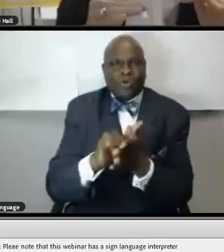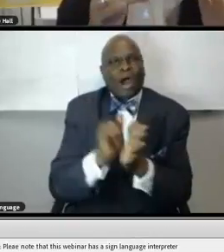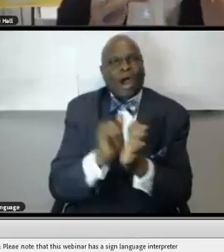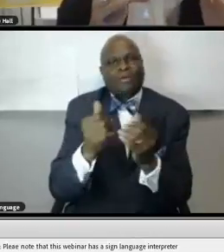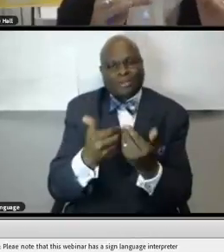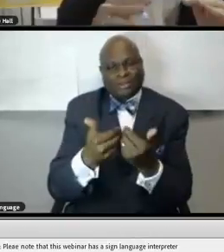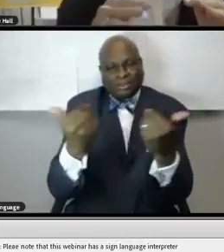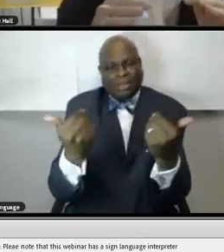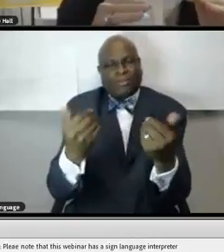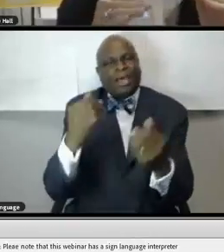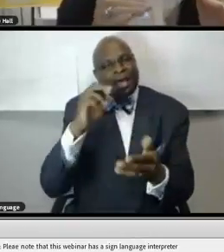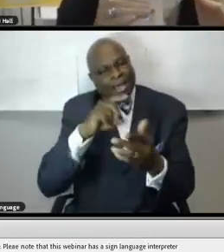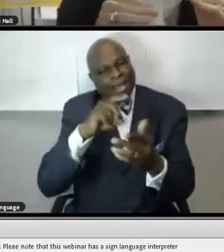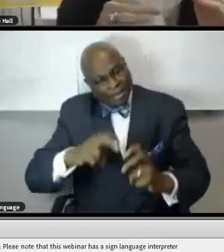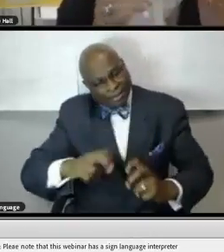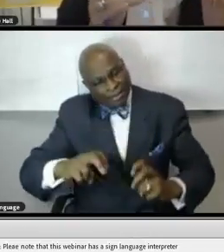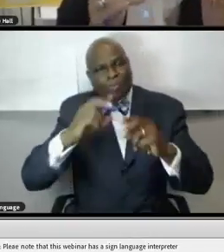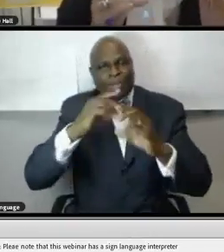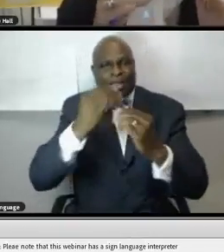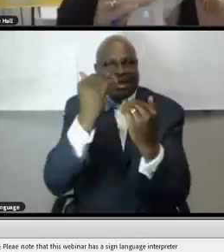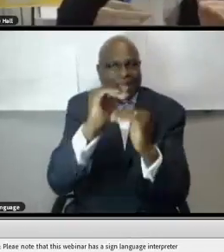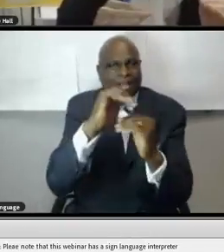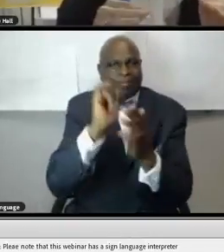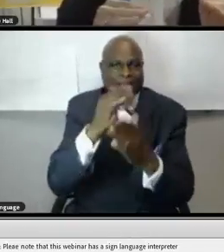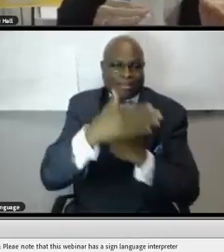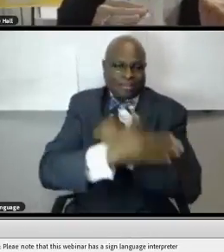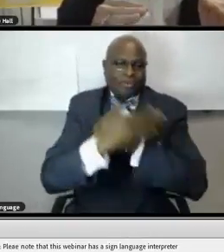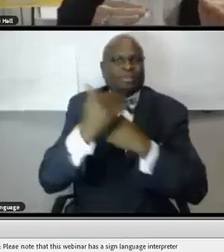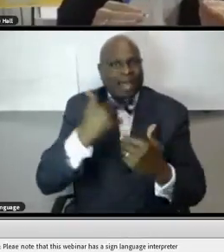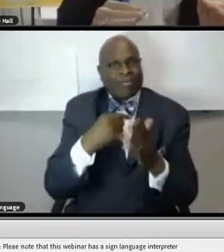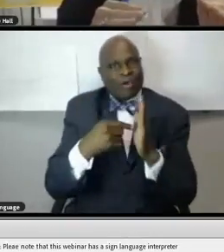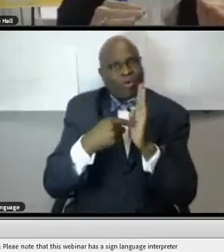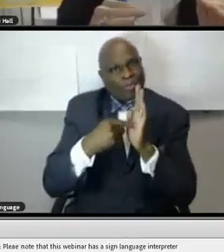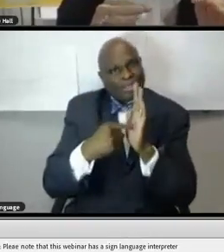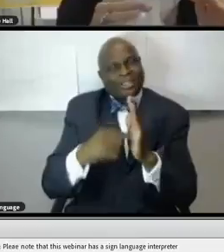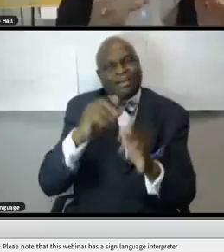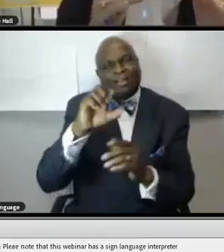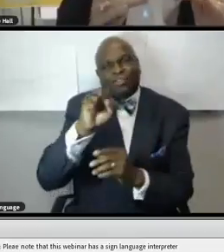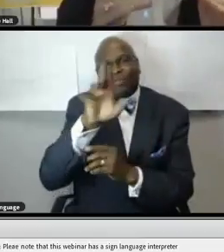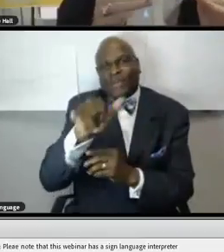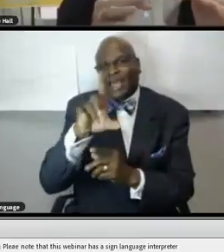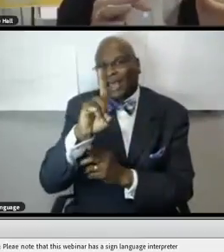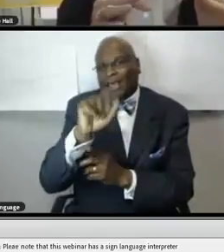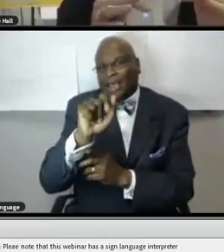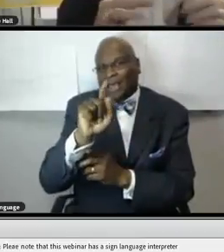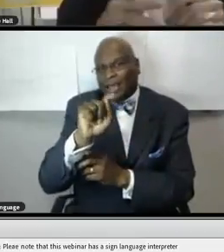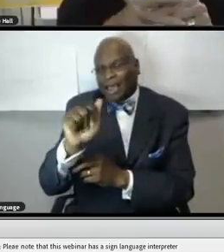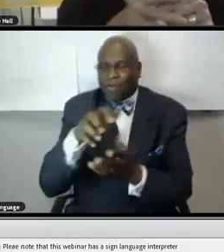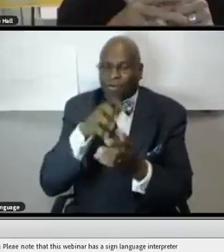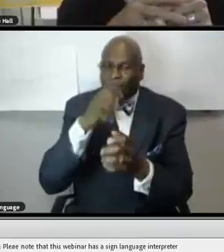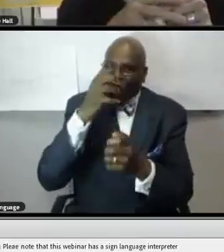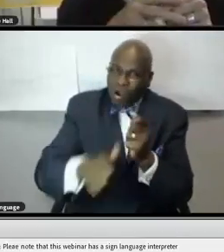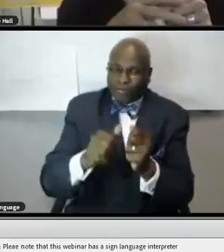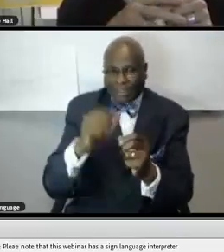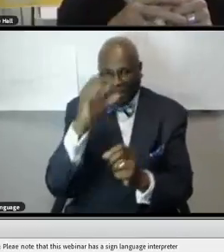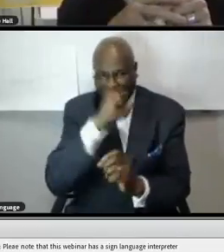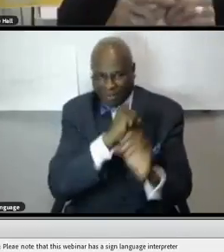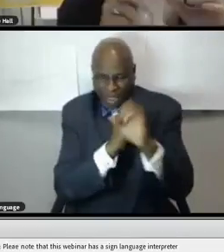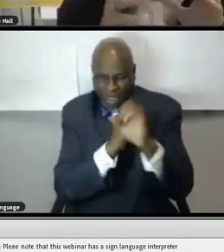analysis, we are limited by countries that have representative survey data and a rough estimate of the size of the